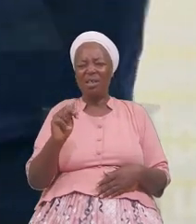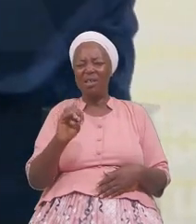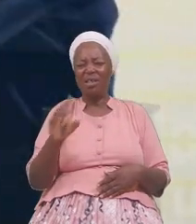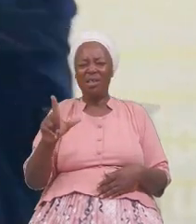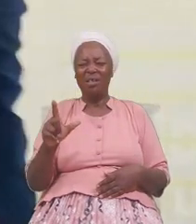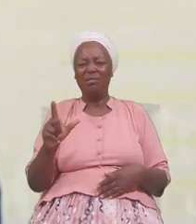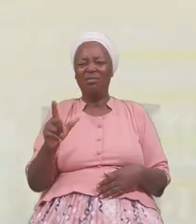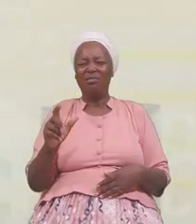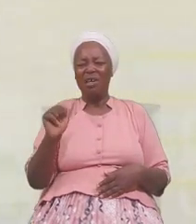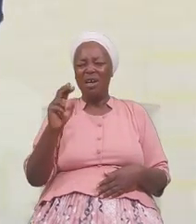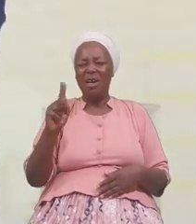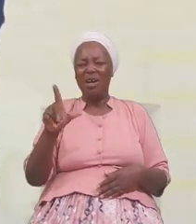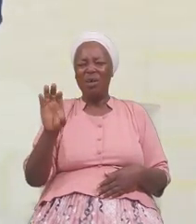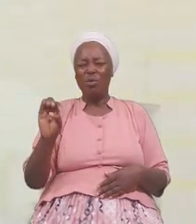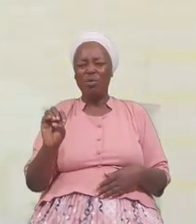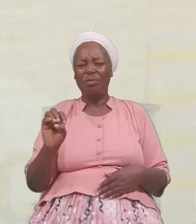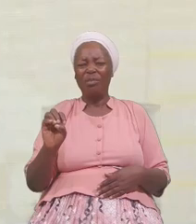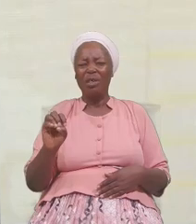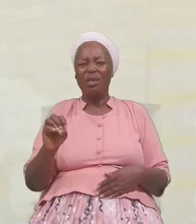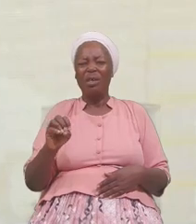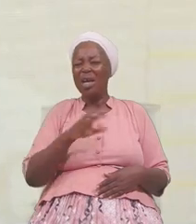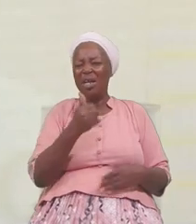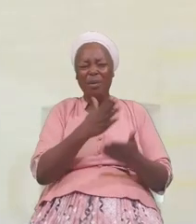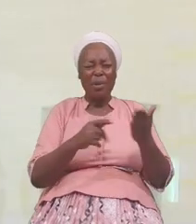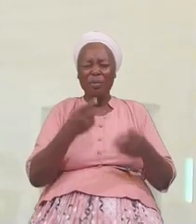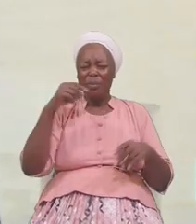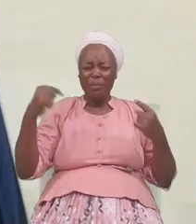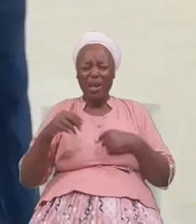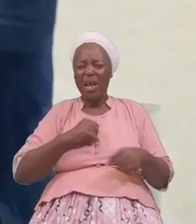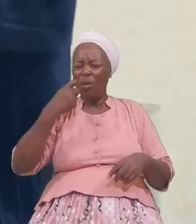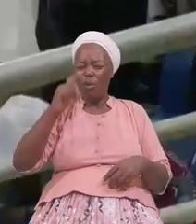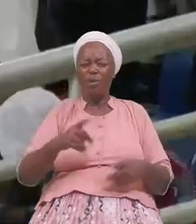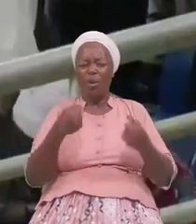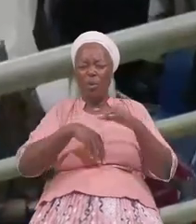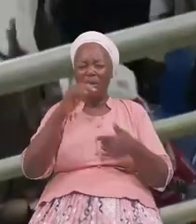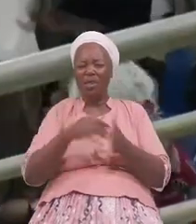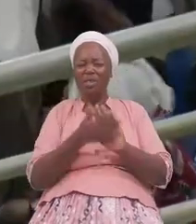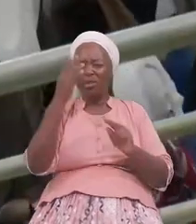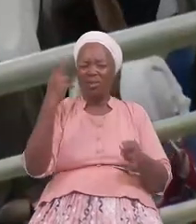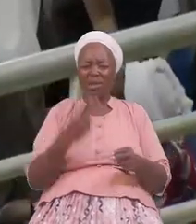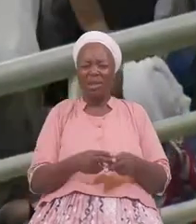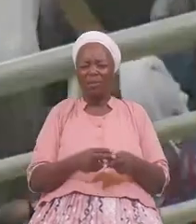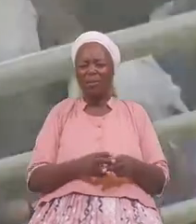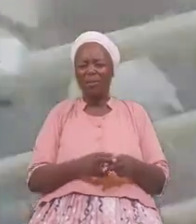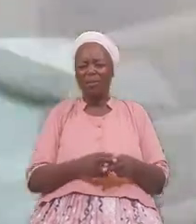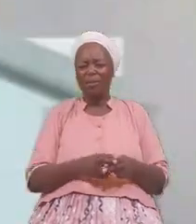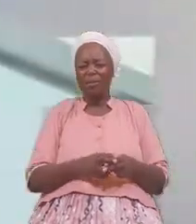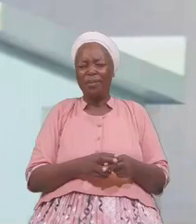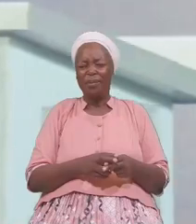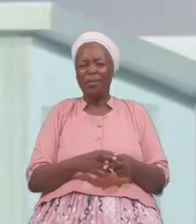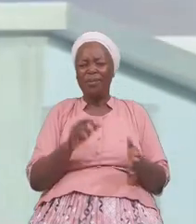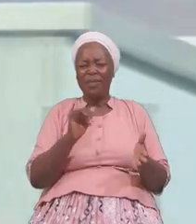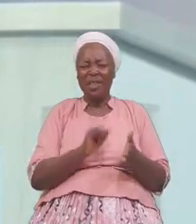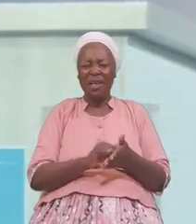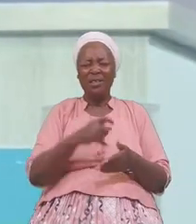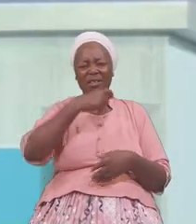part, pain, I command you, come out in Jesus' name. That with